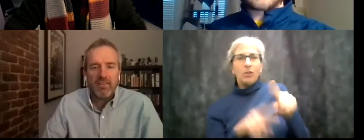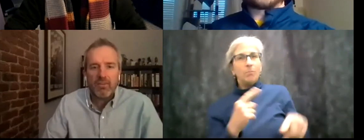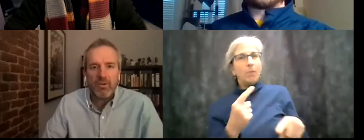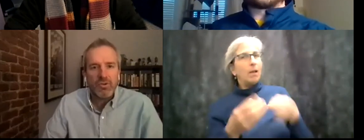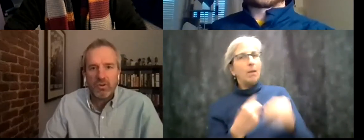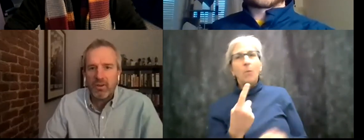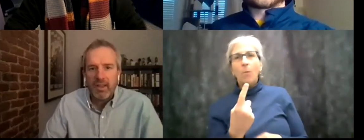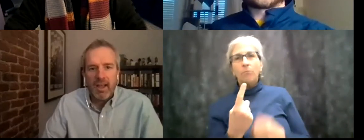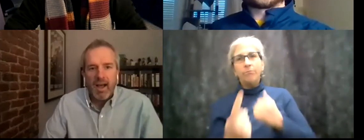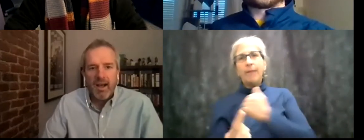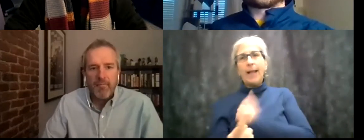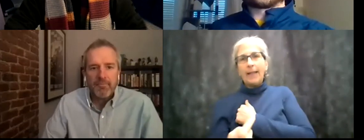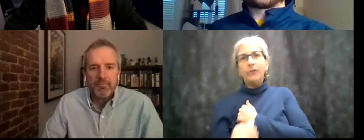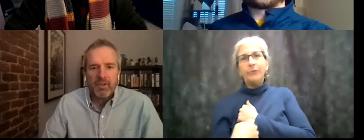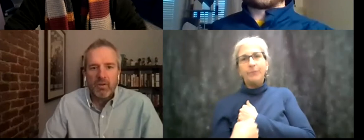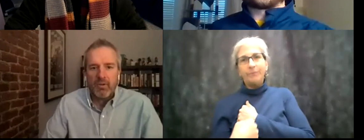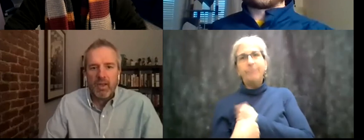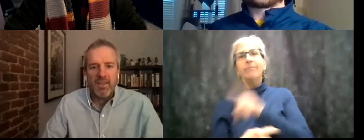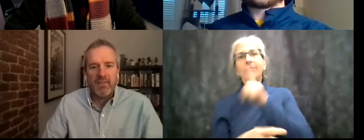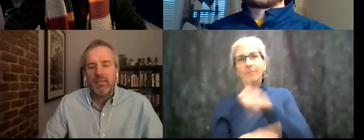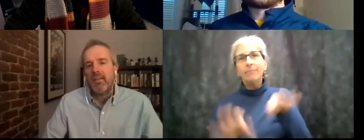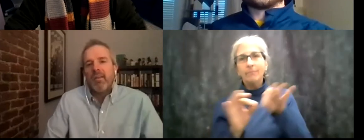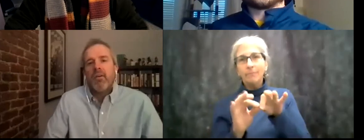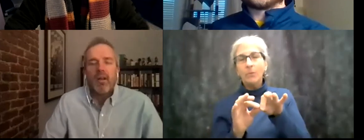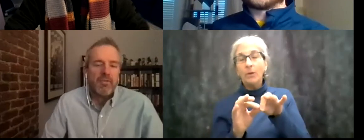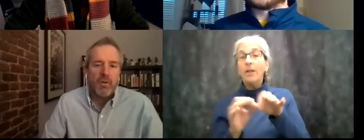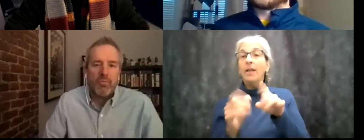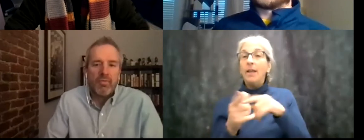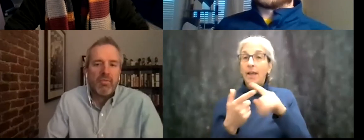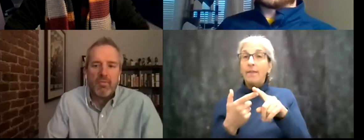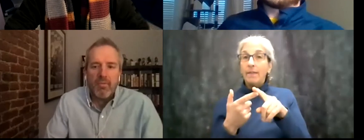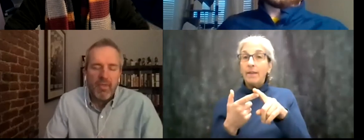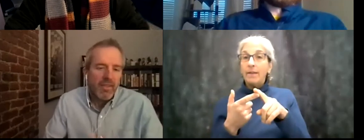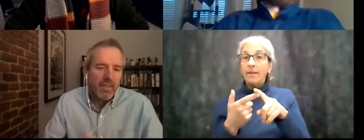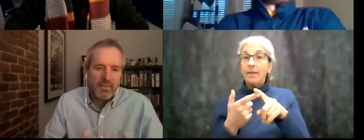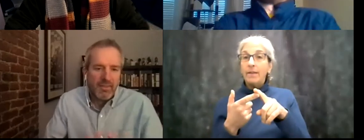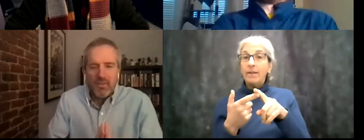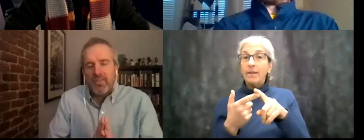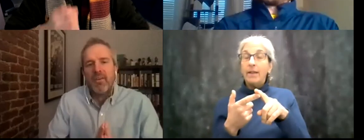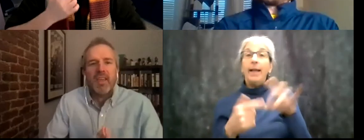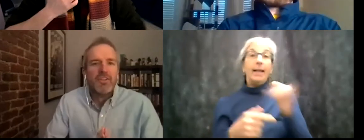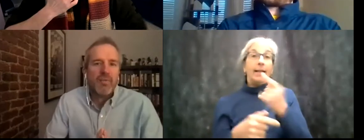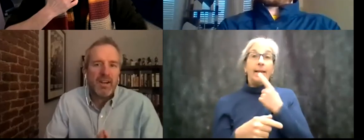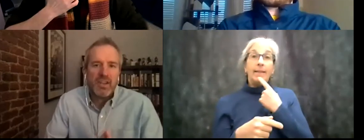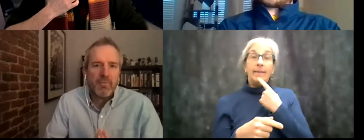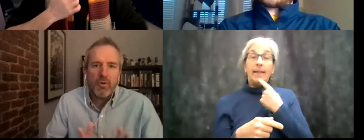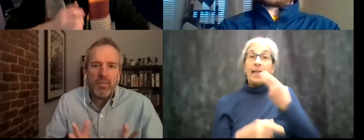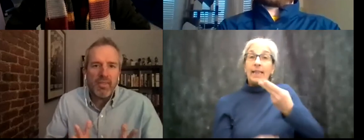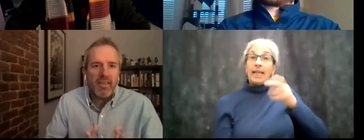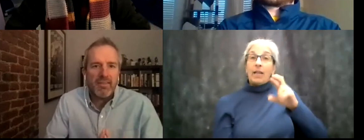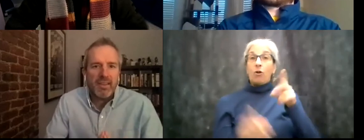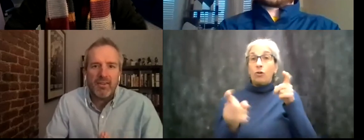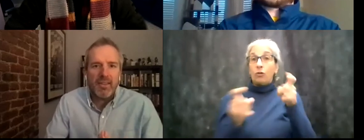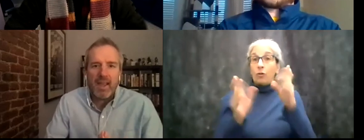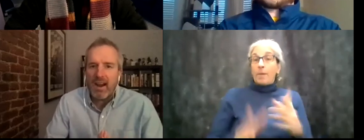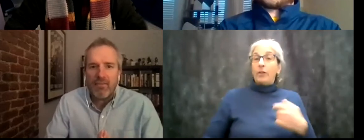is crucial, you know, and then, you know, as I said, you know, the HR manager that I spoke with, they